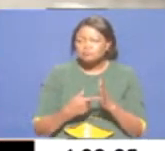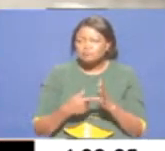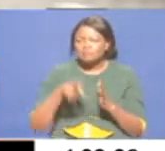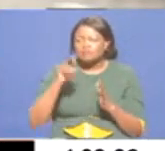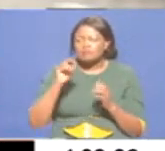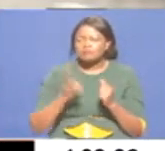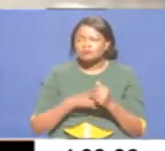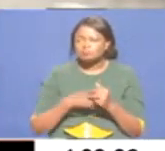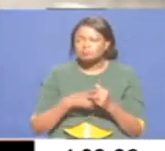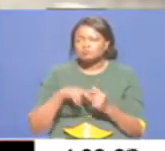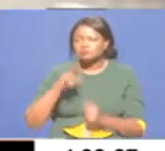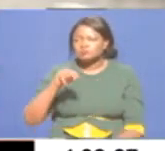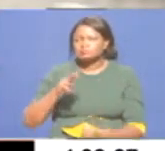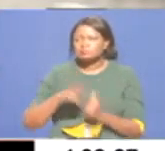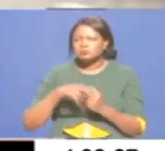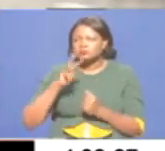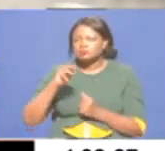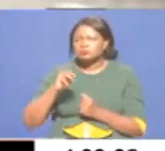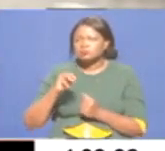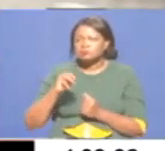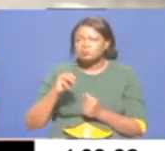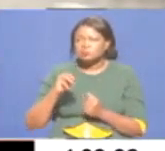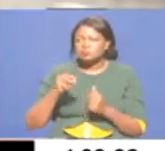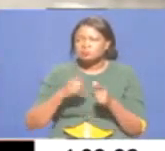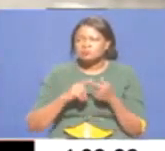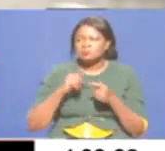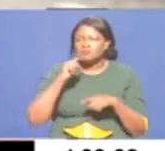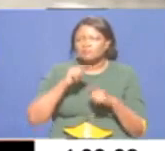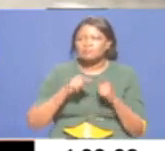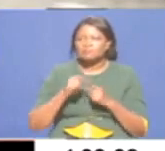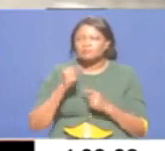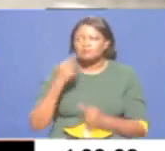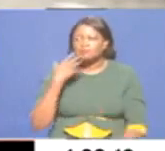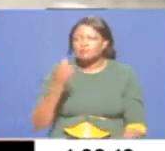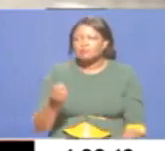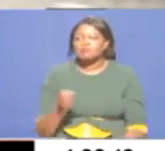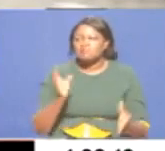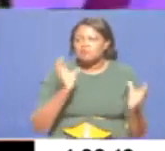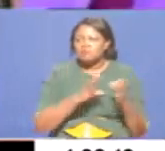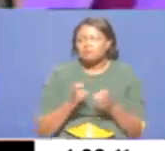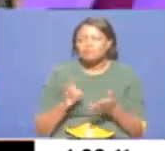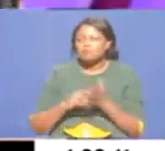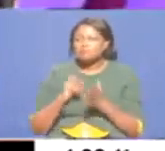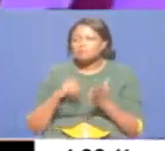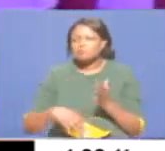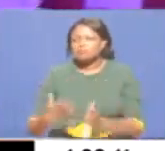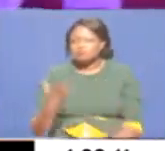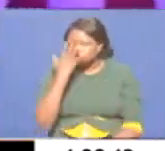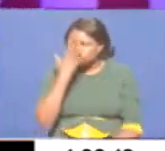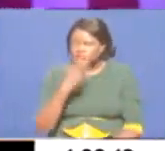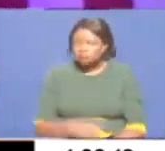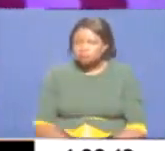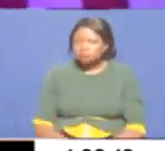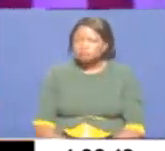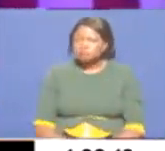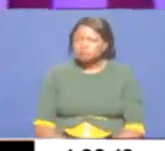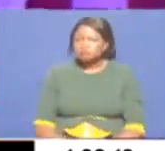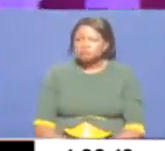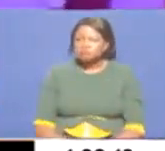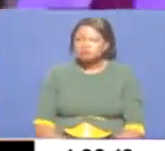the 7 million which were voted and everything. Itakawana na chama 500, itakuwa nini hiyo? It's a shame.